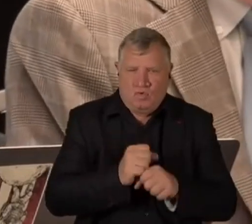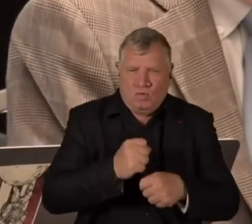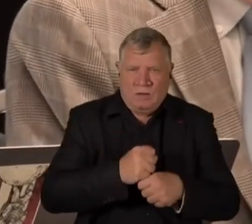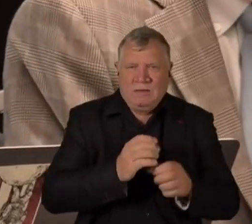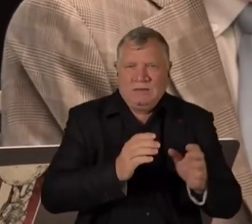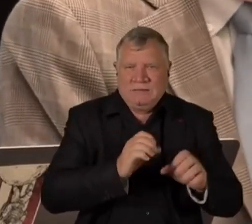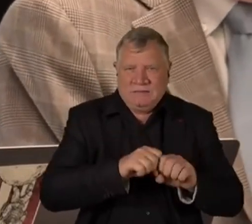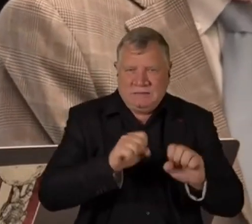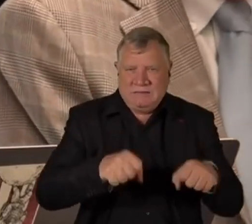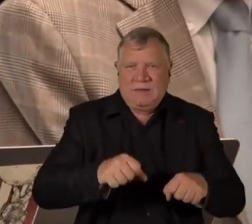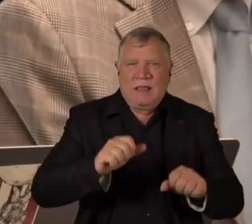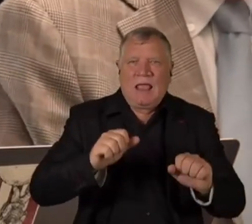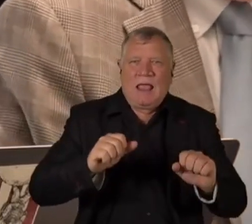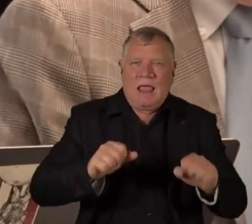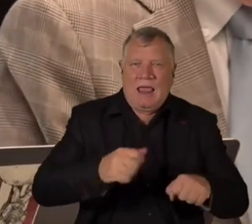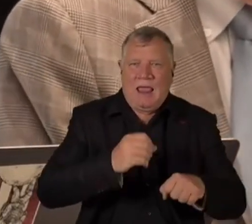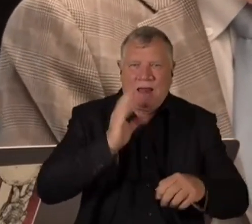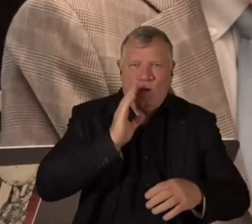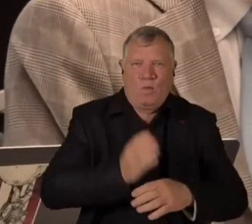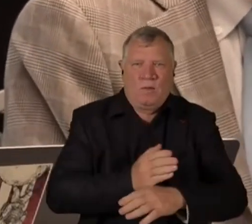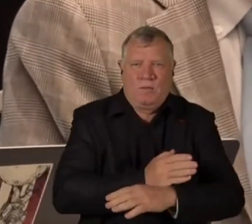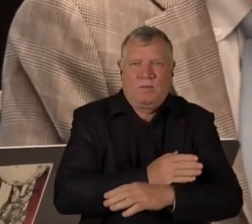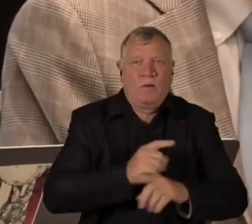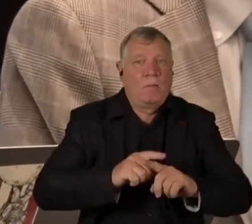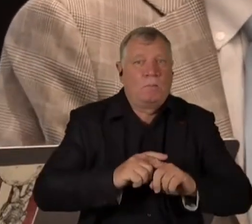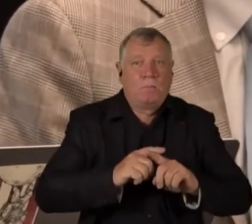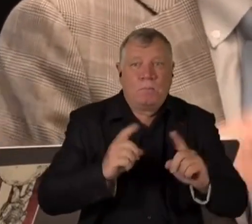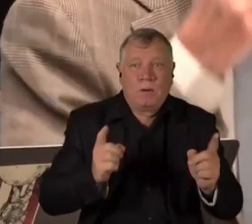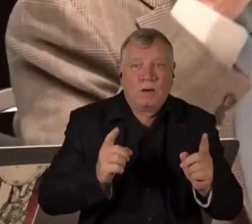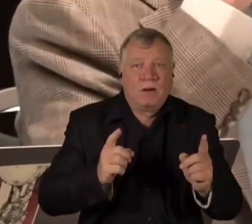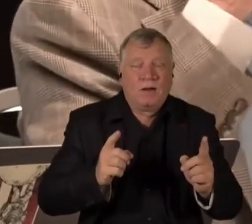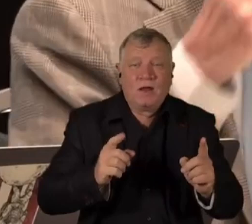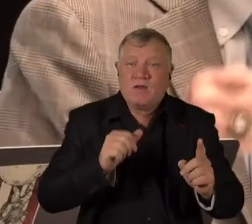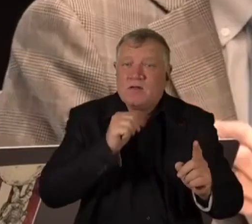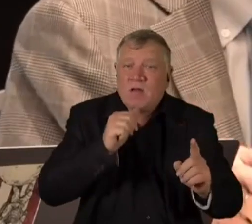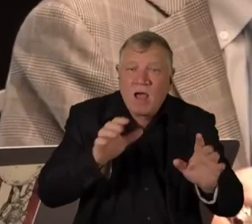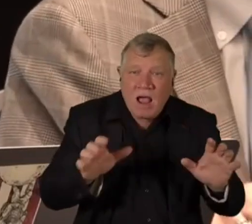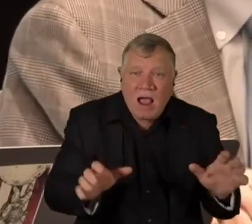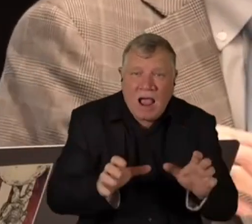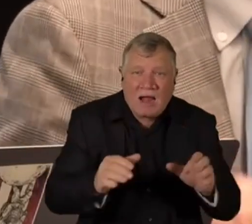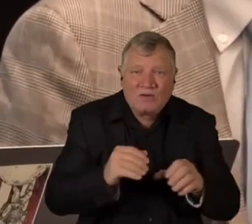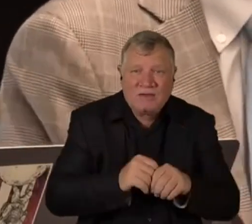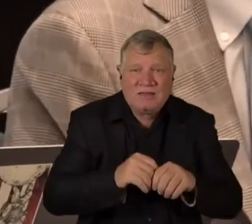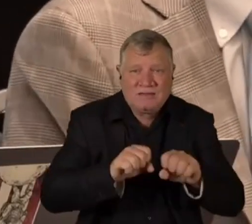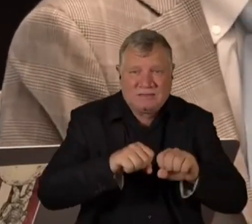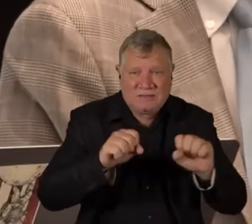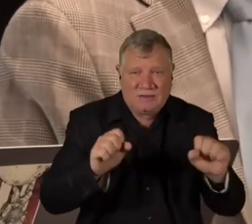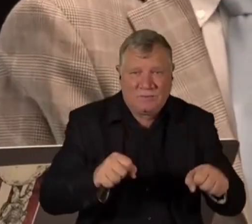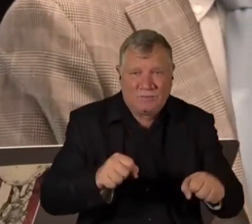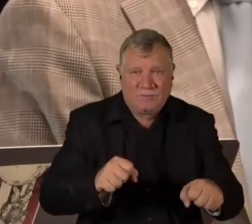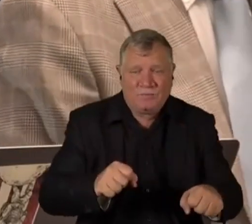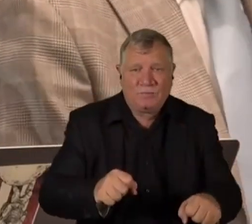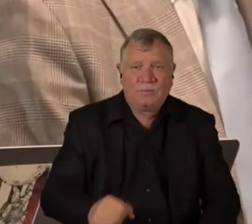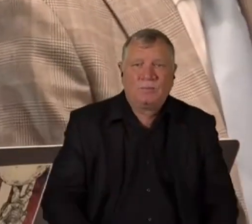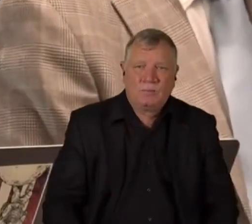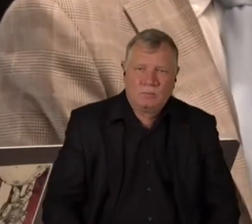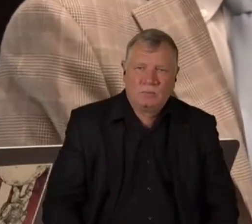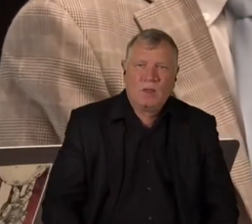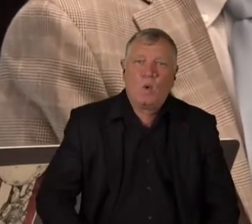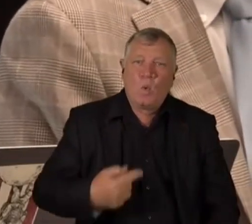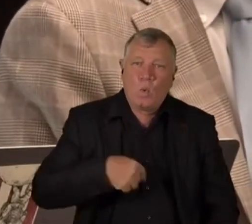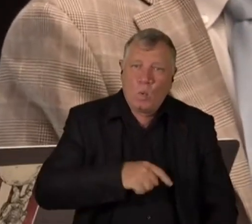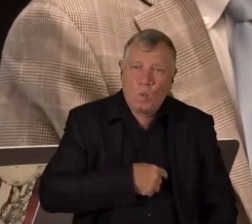will improve. But nobody took on the task of actively managing the system. We are now asked to be